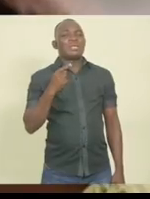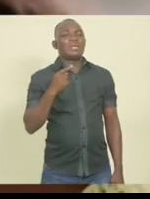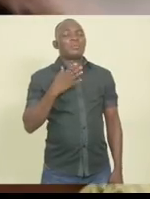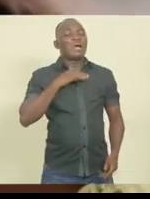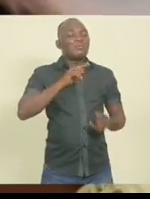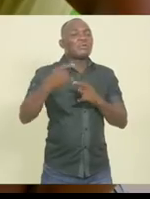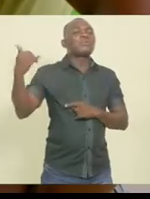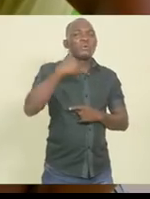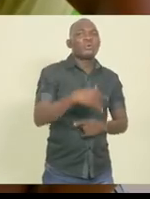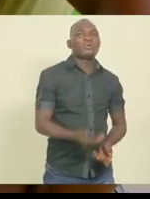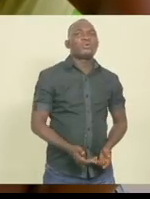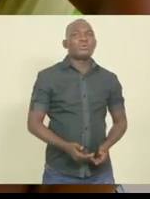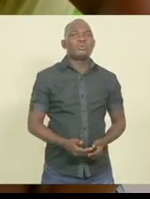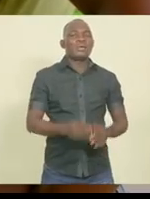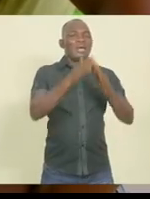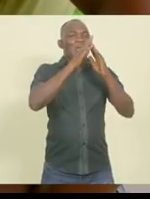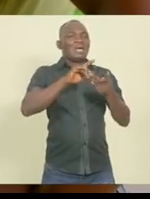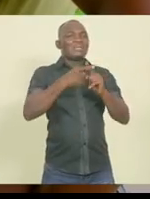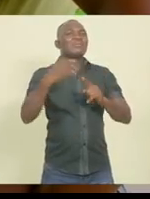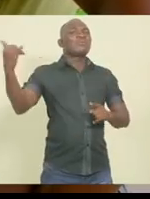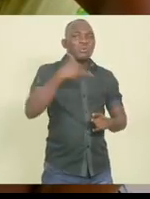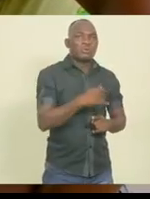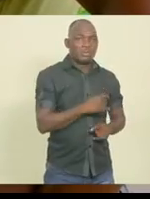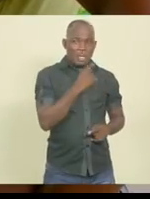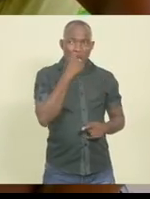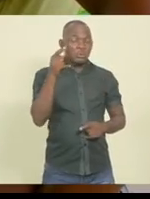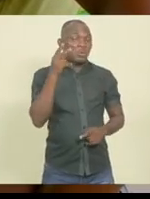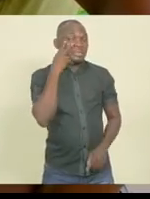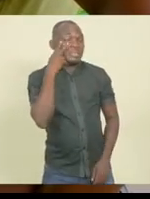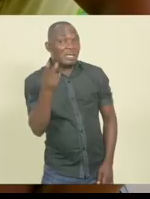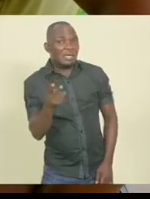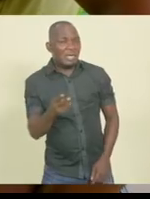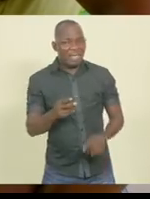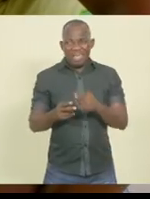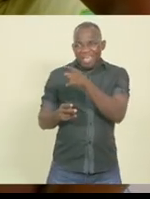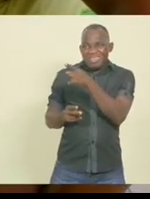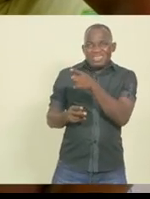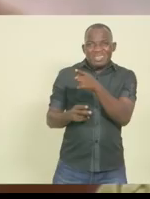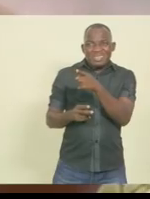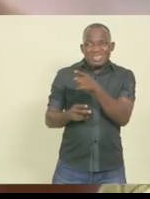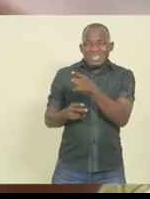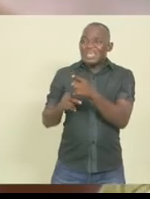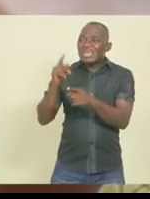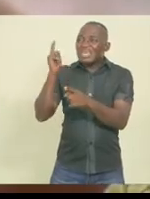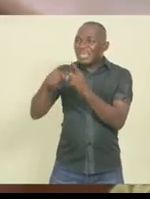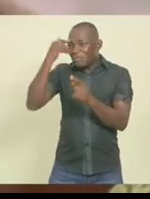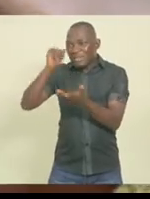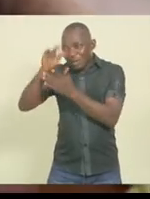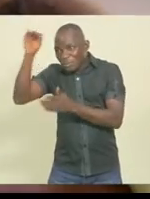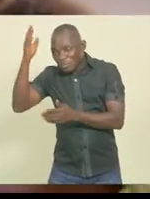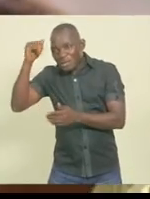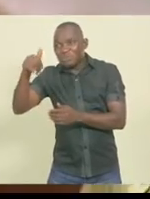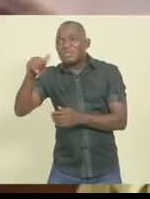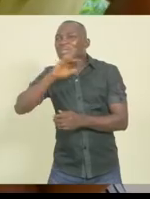neighbor. You are spying on him. Essie, you really need to let this man go. Look, he doesn't respect